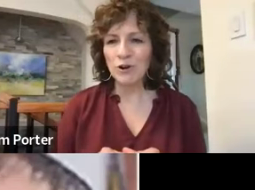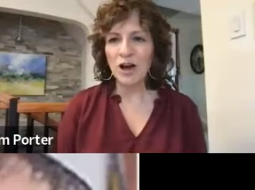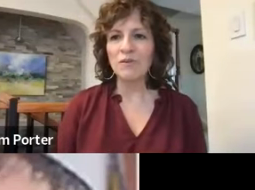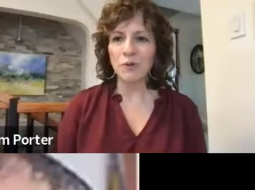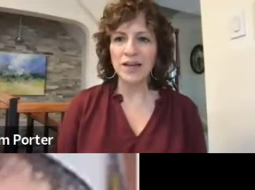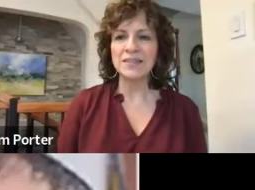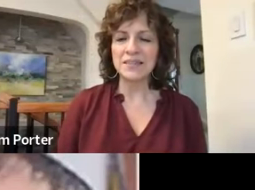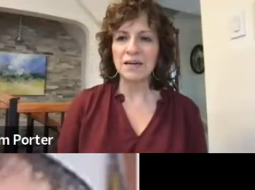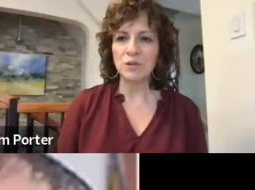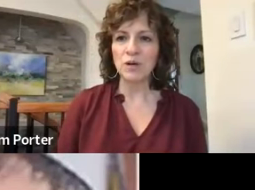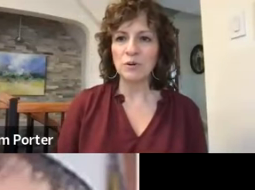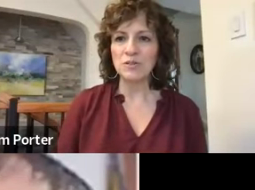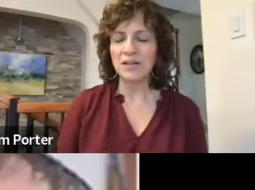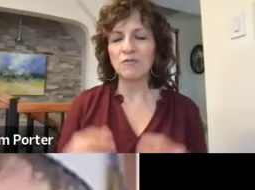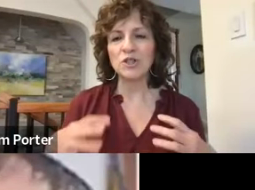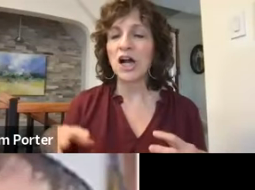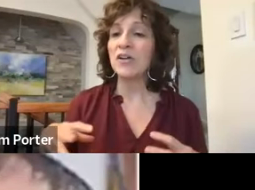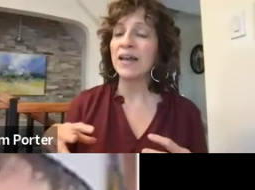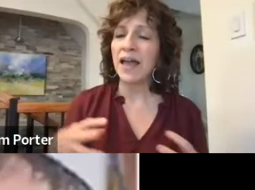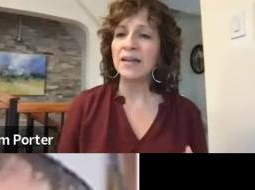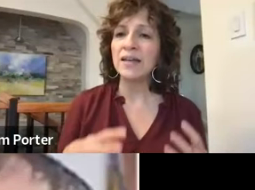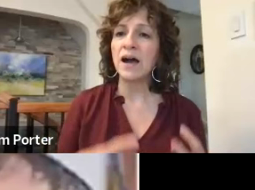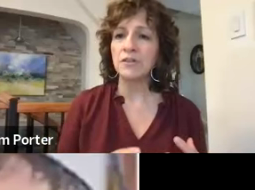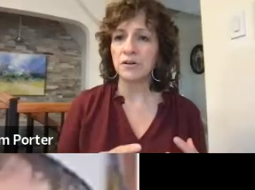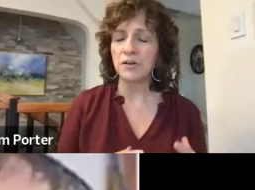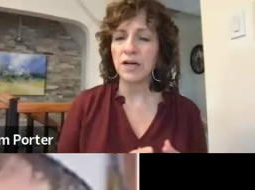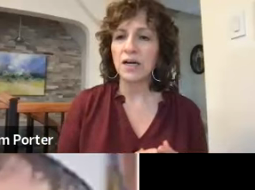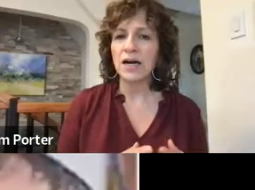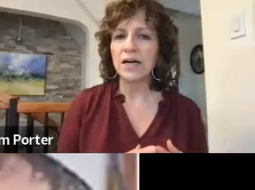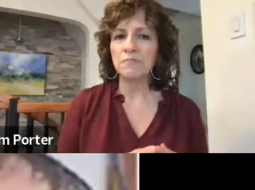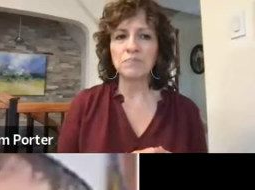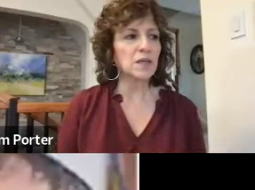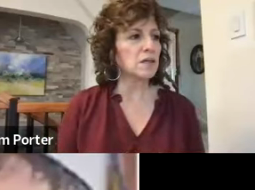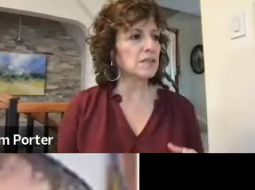We were not ready to take him to the right person. If our child had any other